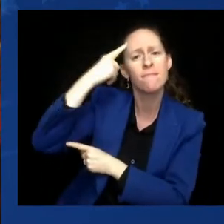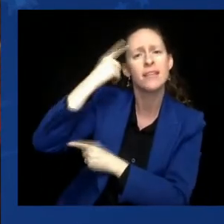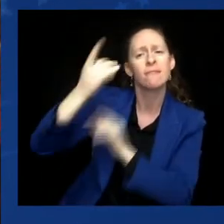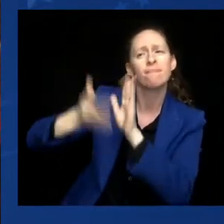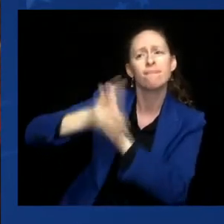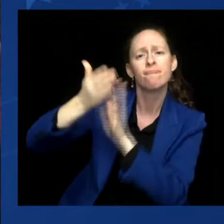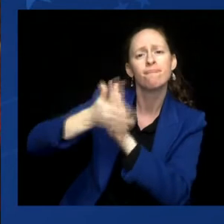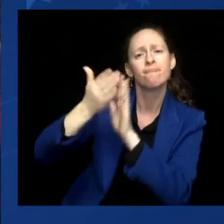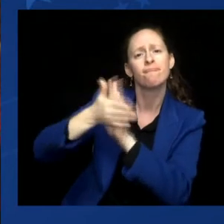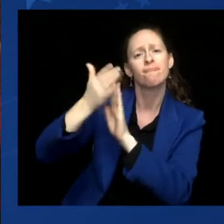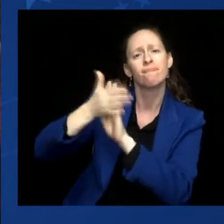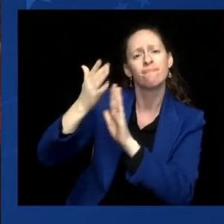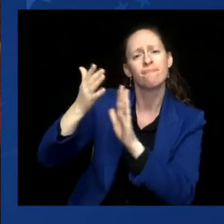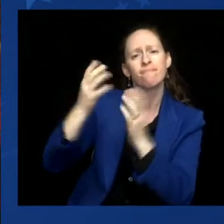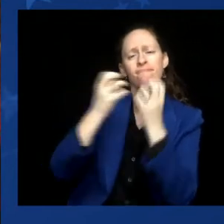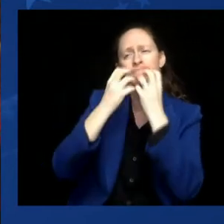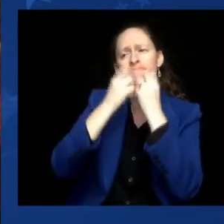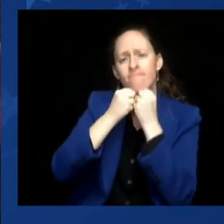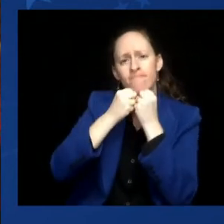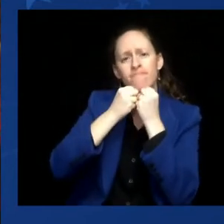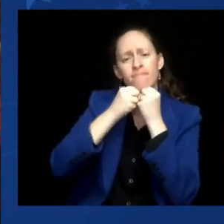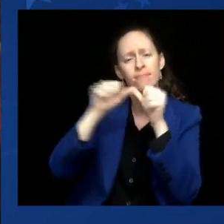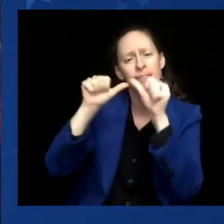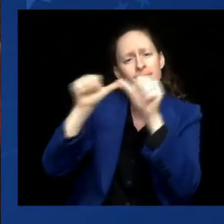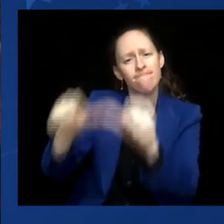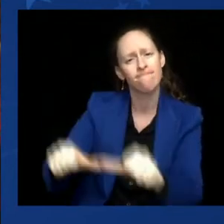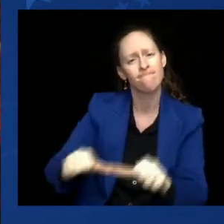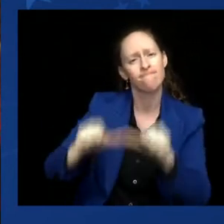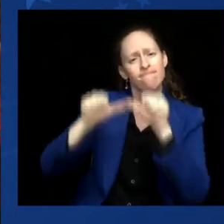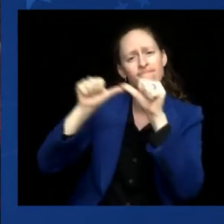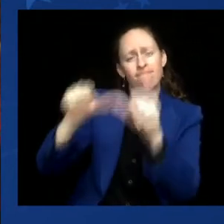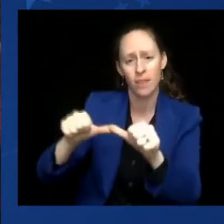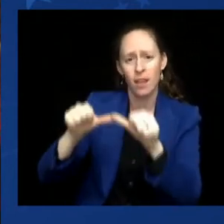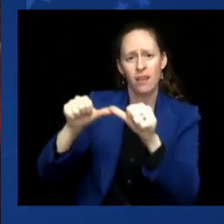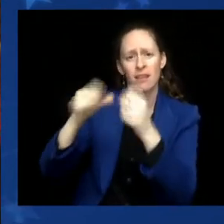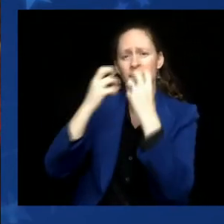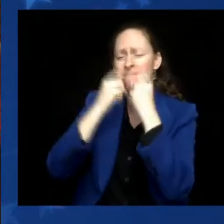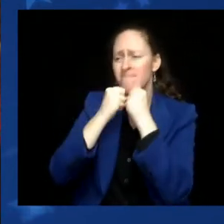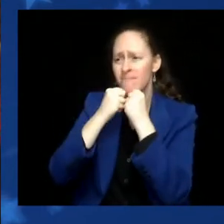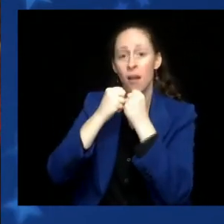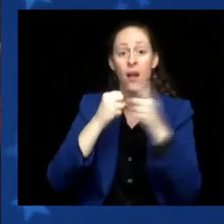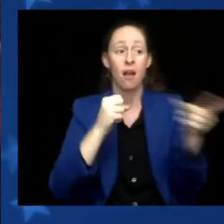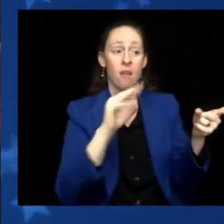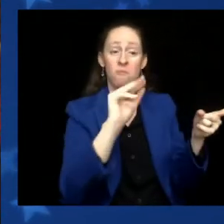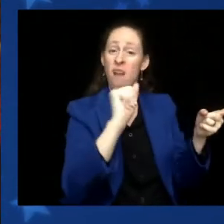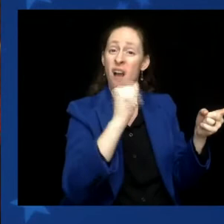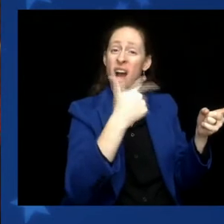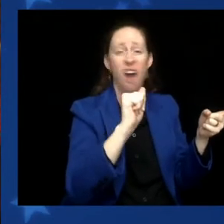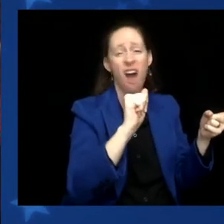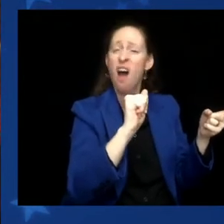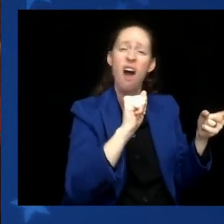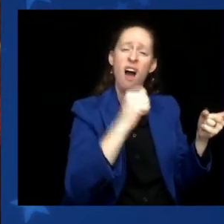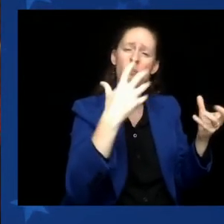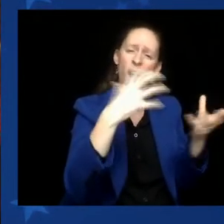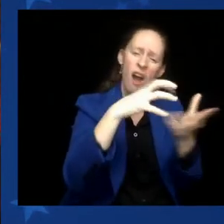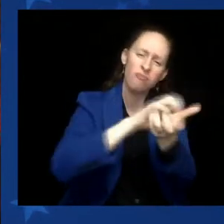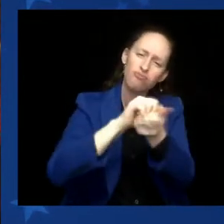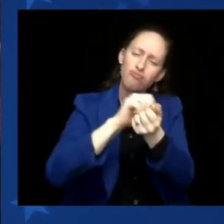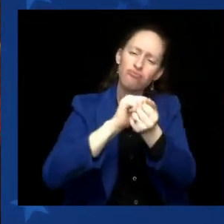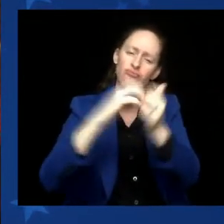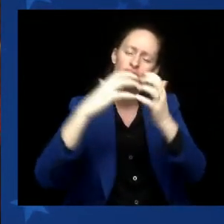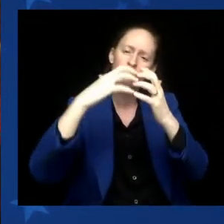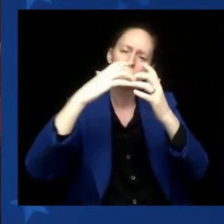destroying American democracy. We, the people, will not let anyone or anything tear us